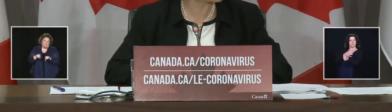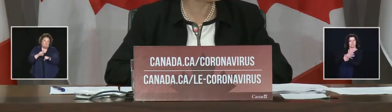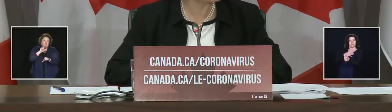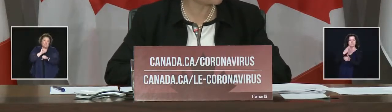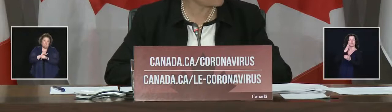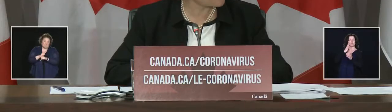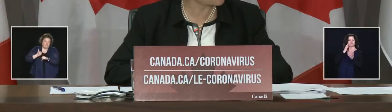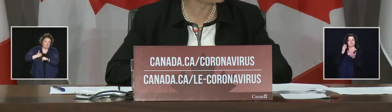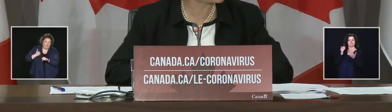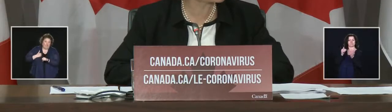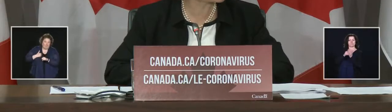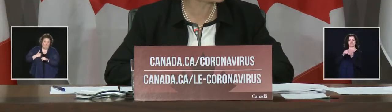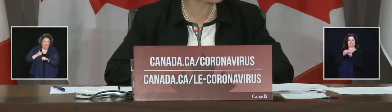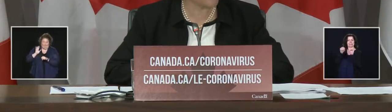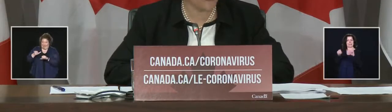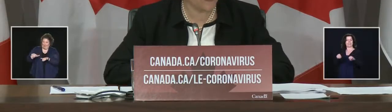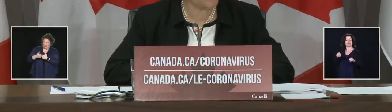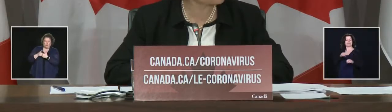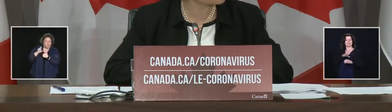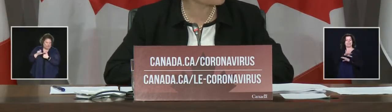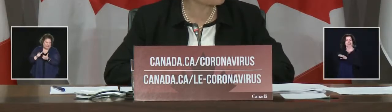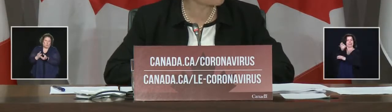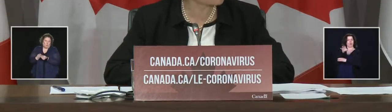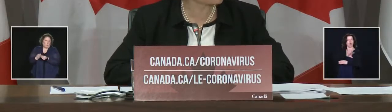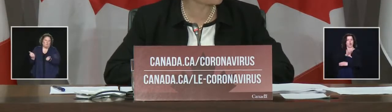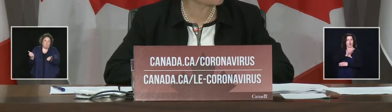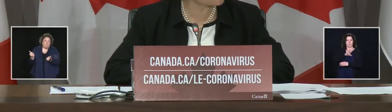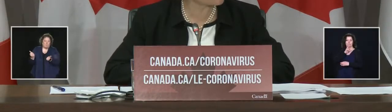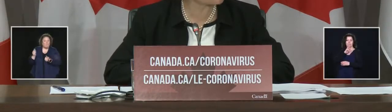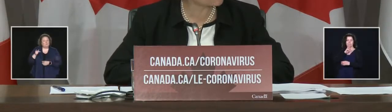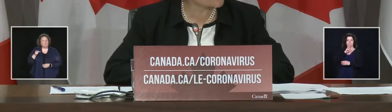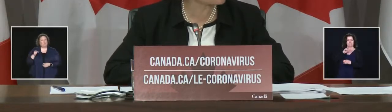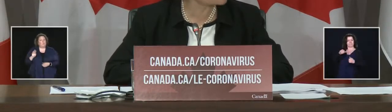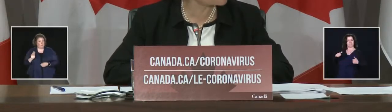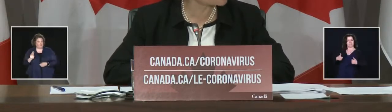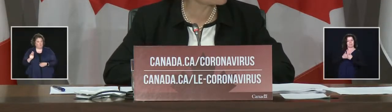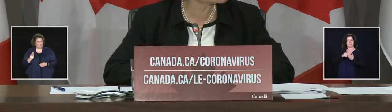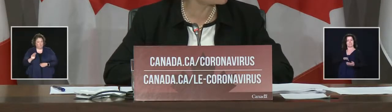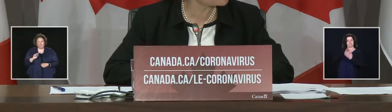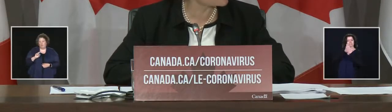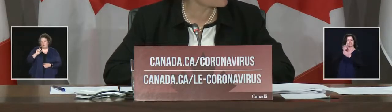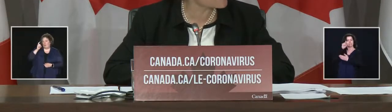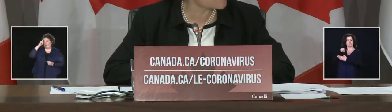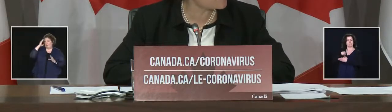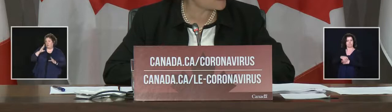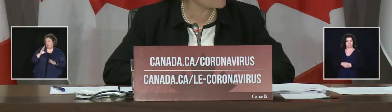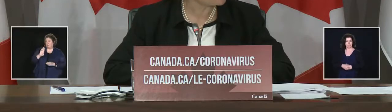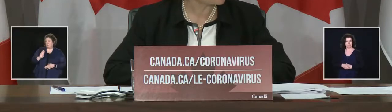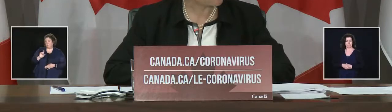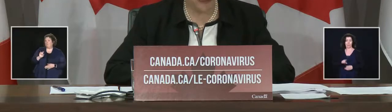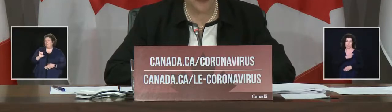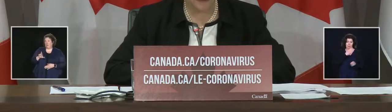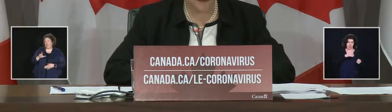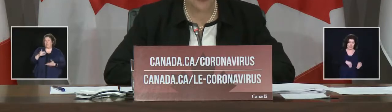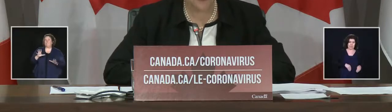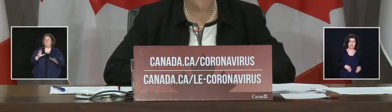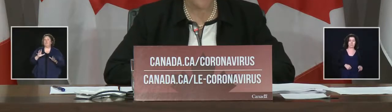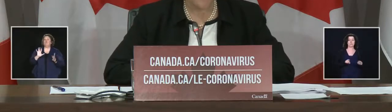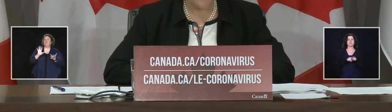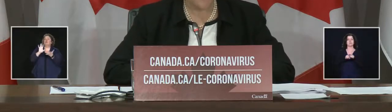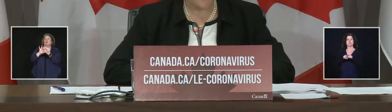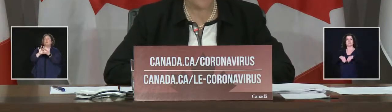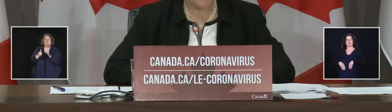confront. Both the Prime Minister and Minister Blair have spoken with the Commissioner of the RCMP, Brenda